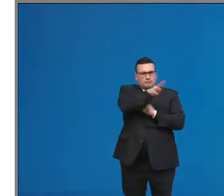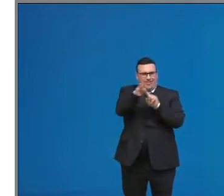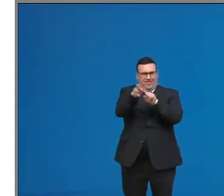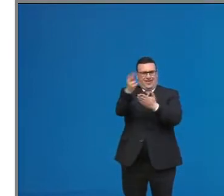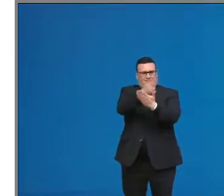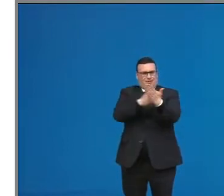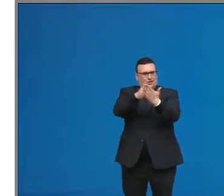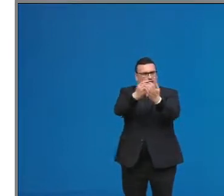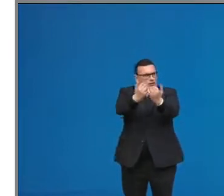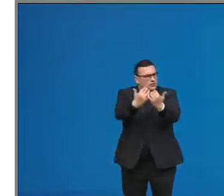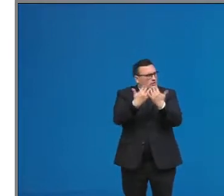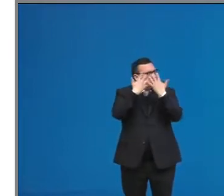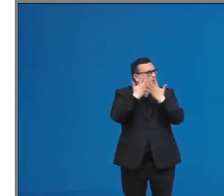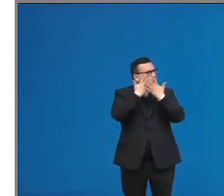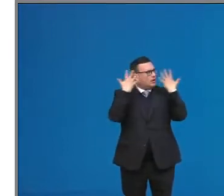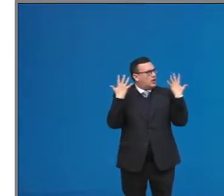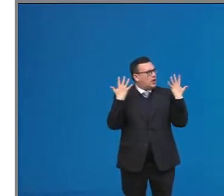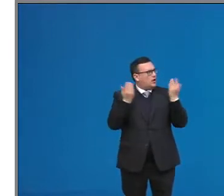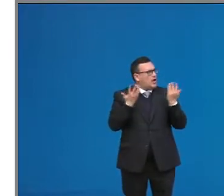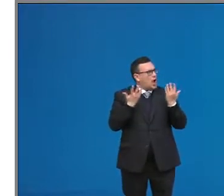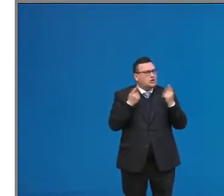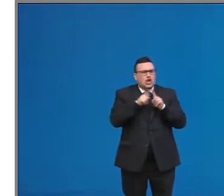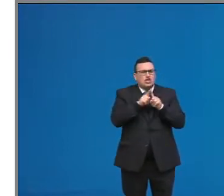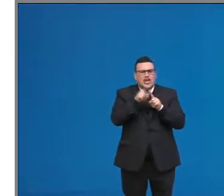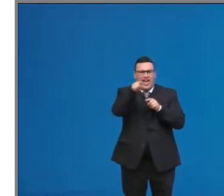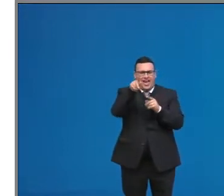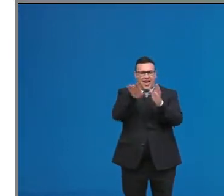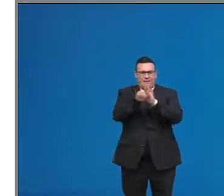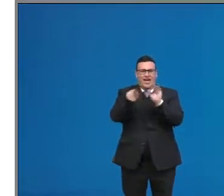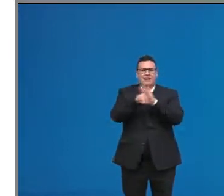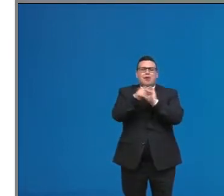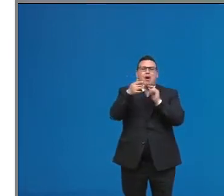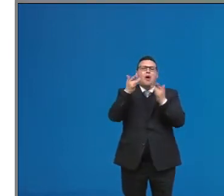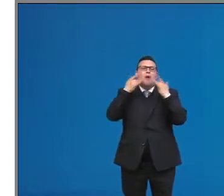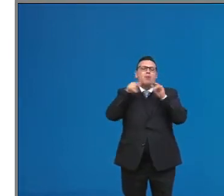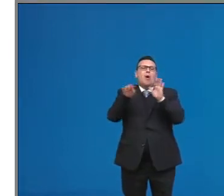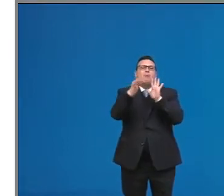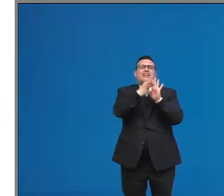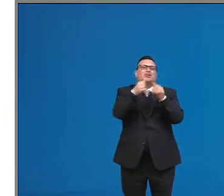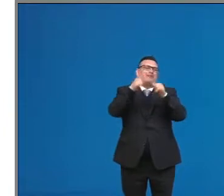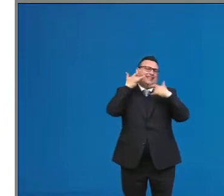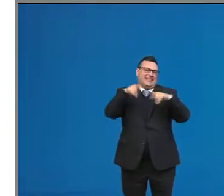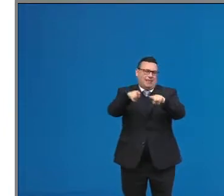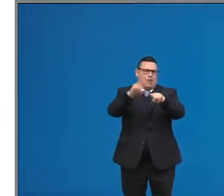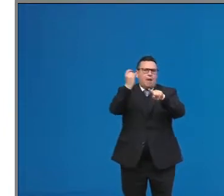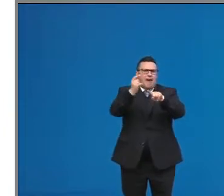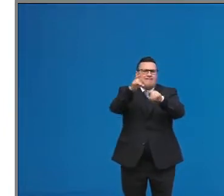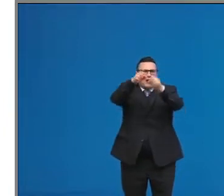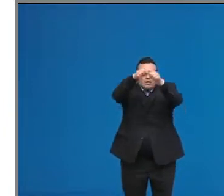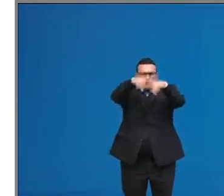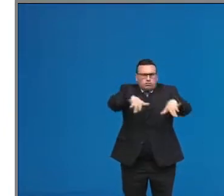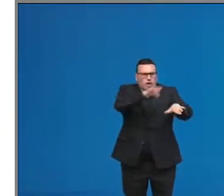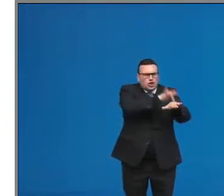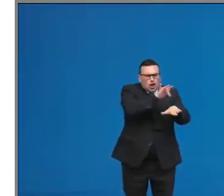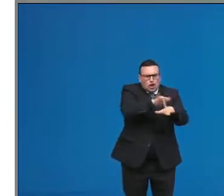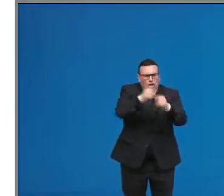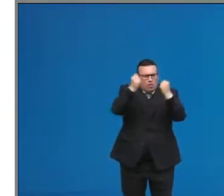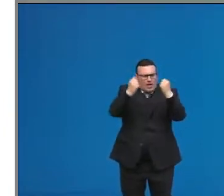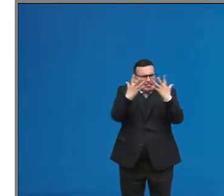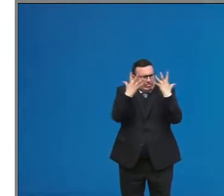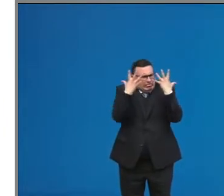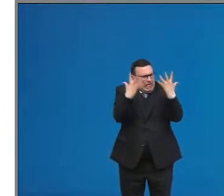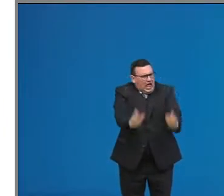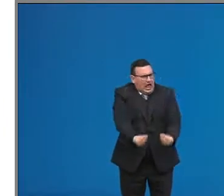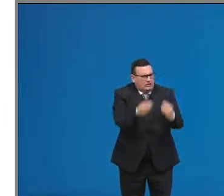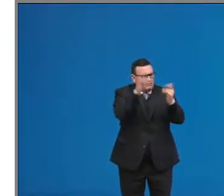is social interaction at the users, at the device, and at the infrastructure